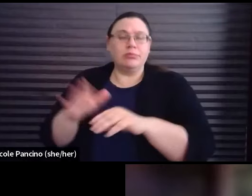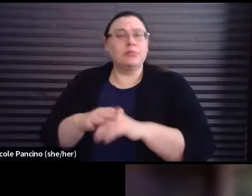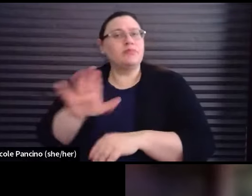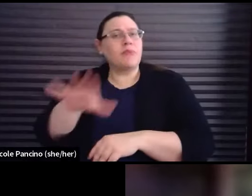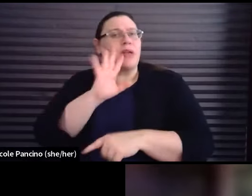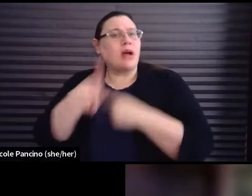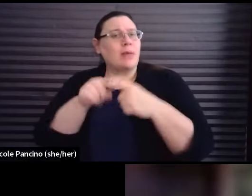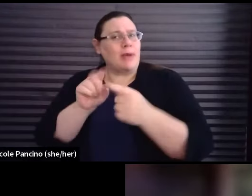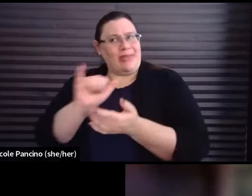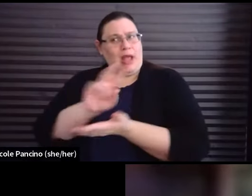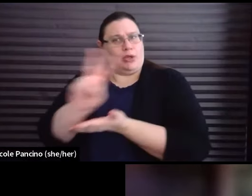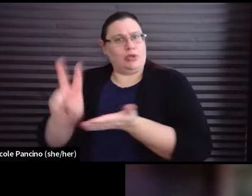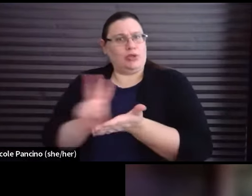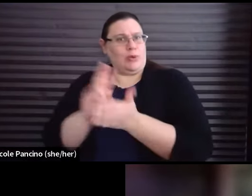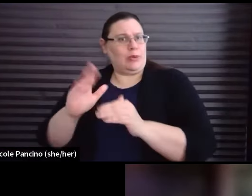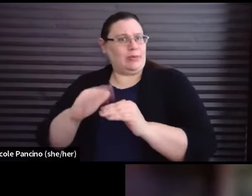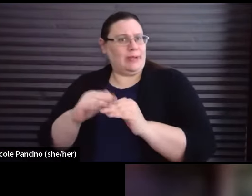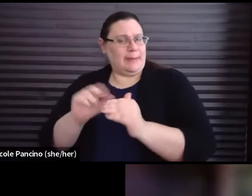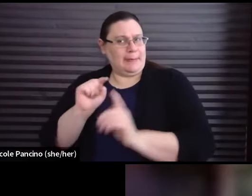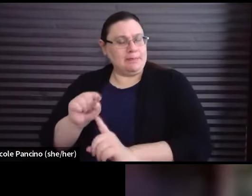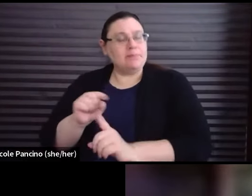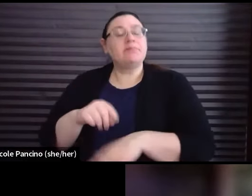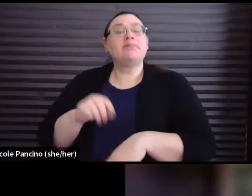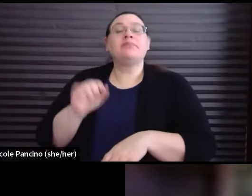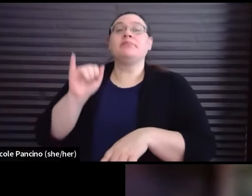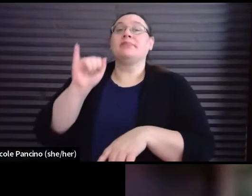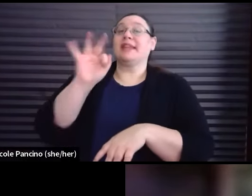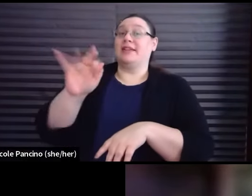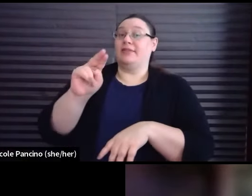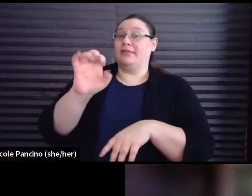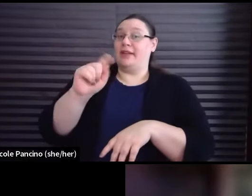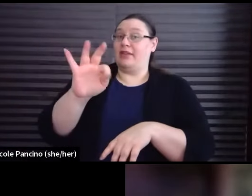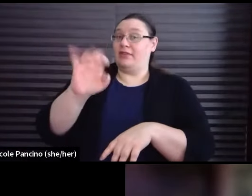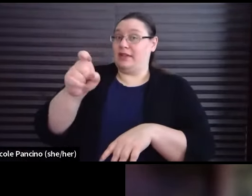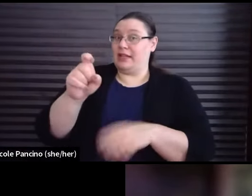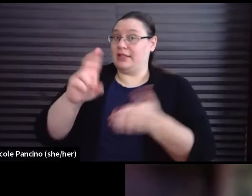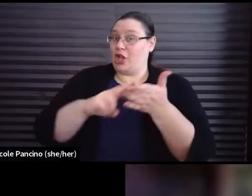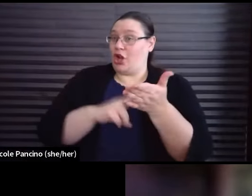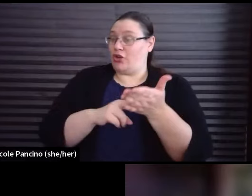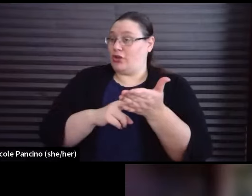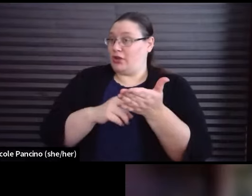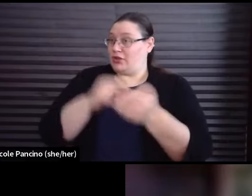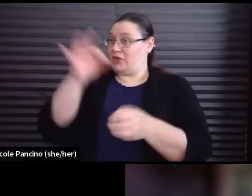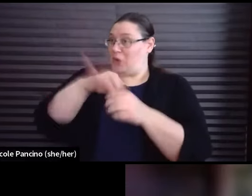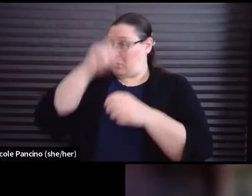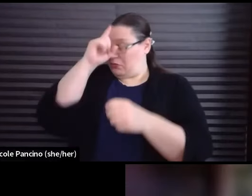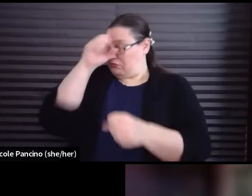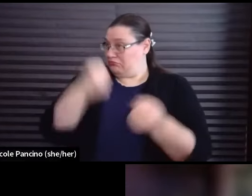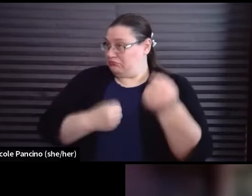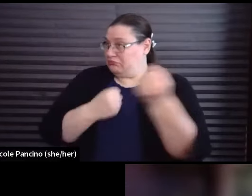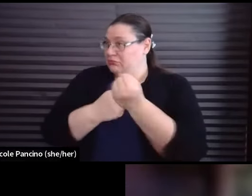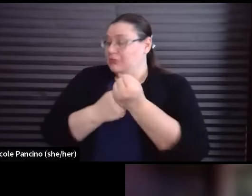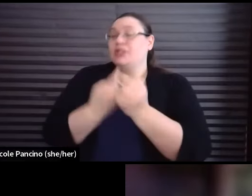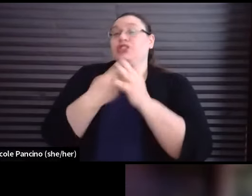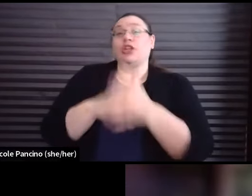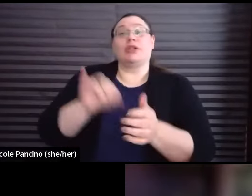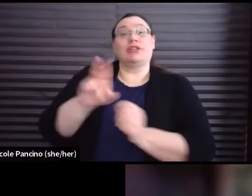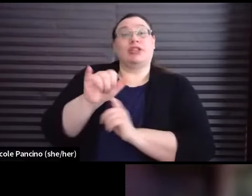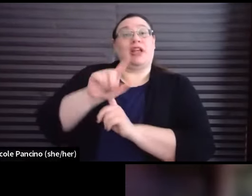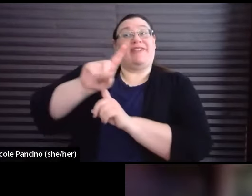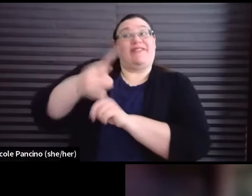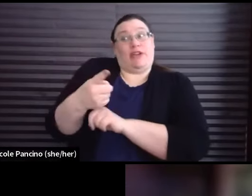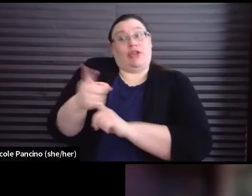minimum, if this Netflix contract is voted up starting July 1st of 2023,